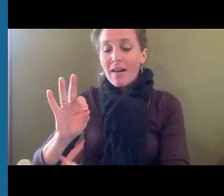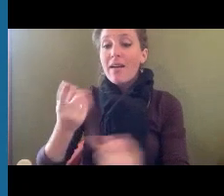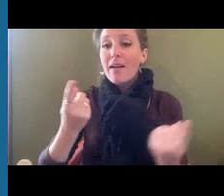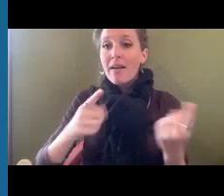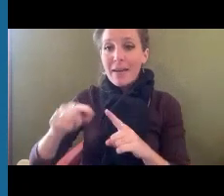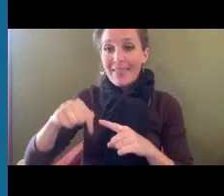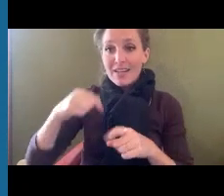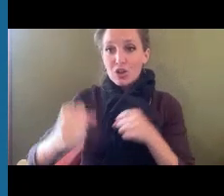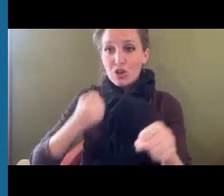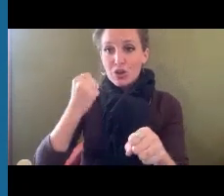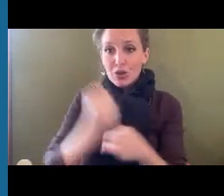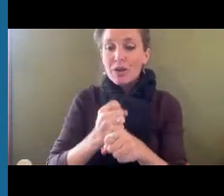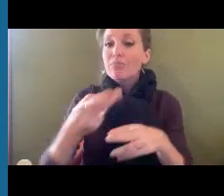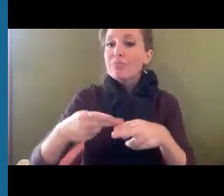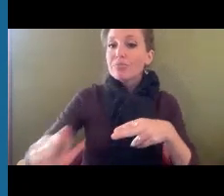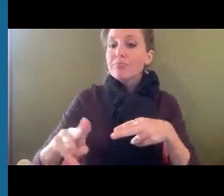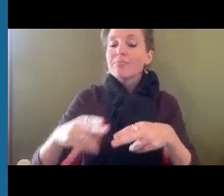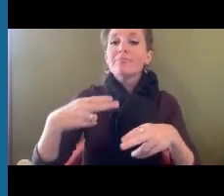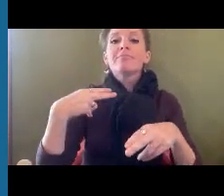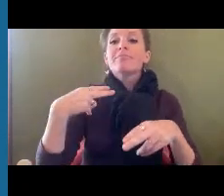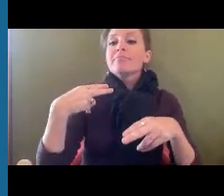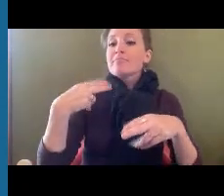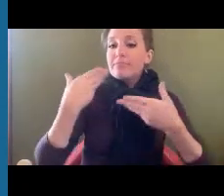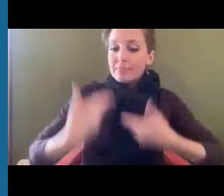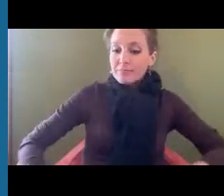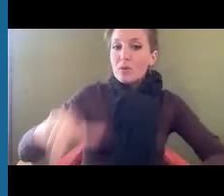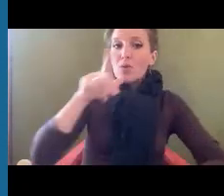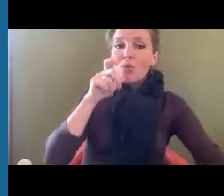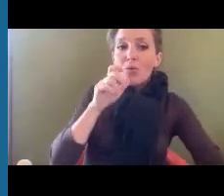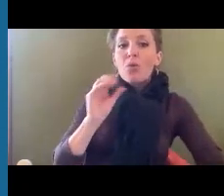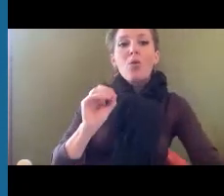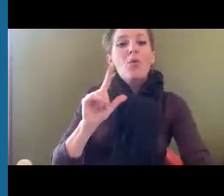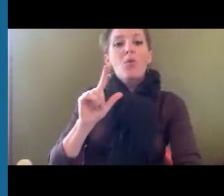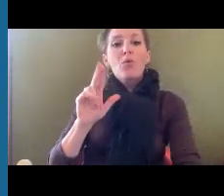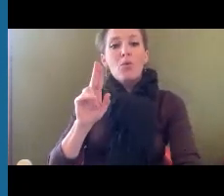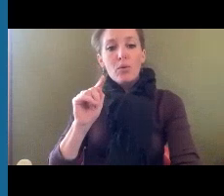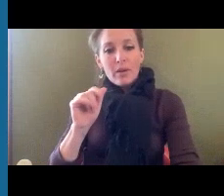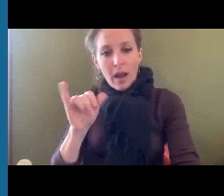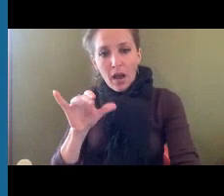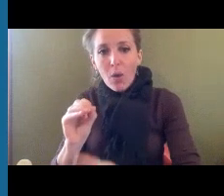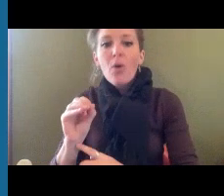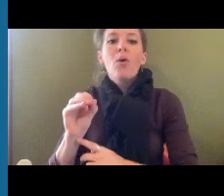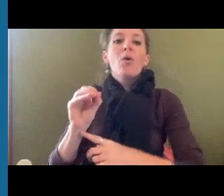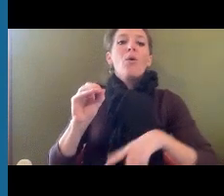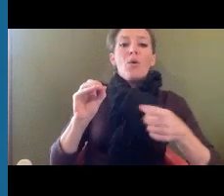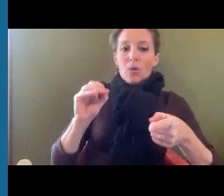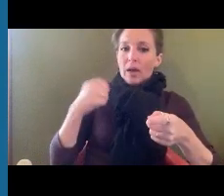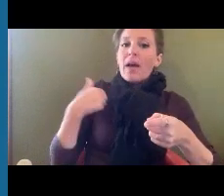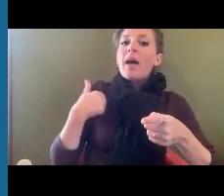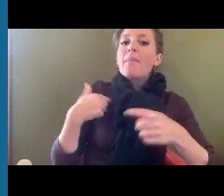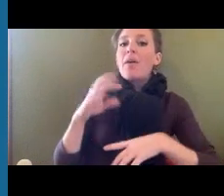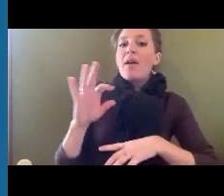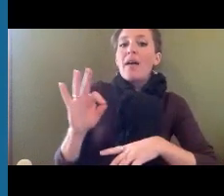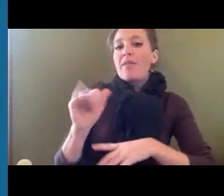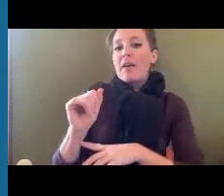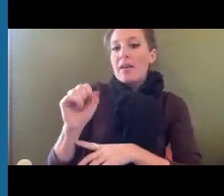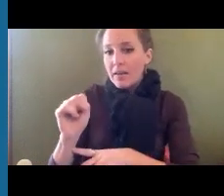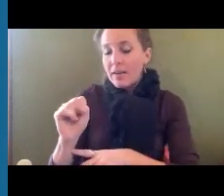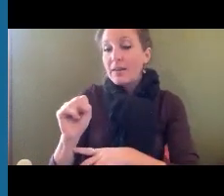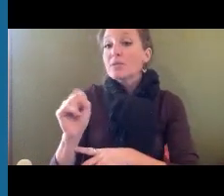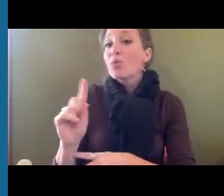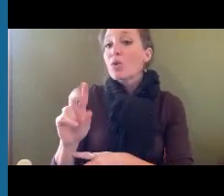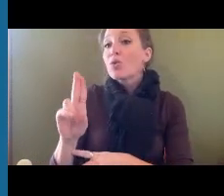brief introduction, my name is Tayo Akingbe. I'm a climate advisor at the Foreign Ag Service at USDA. And I'll talk